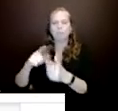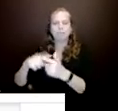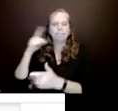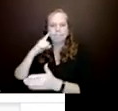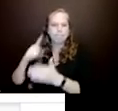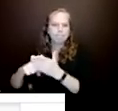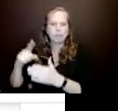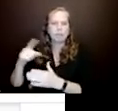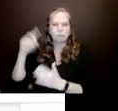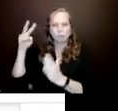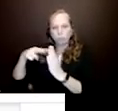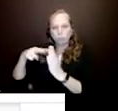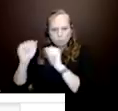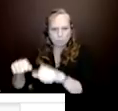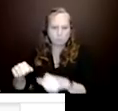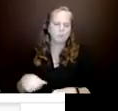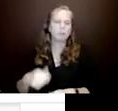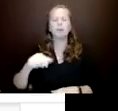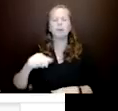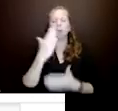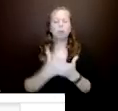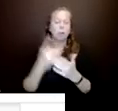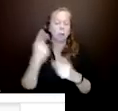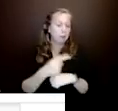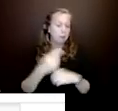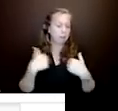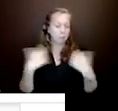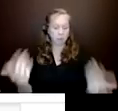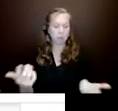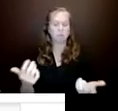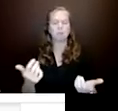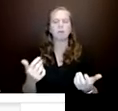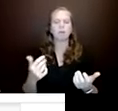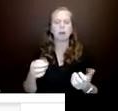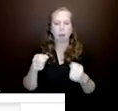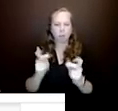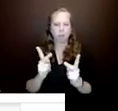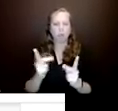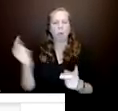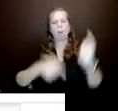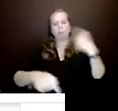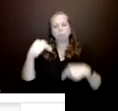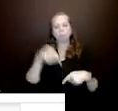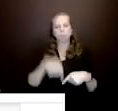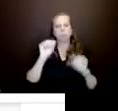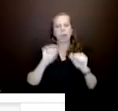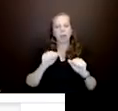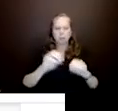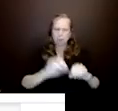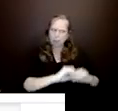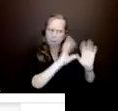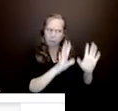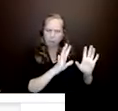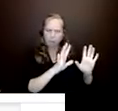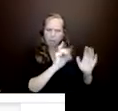At the end of the day, there's another opportunity for me to go back and ask clarifications of somebody in that virtual